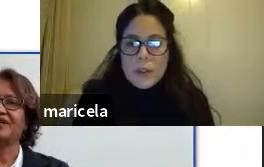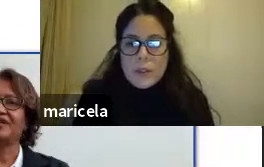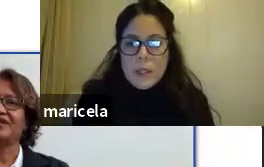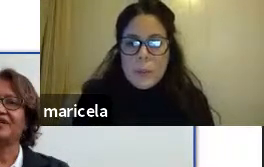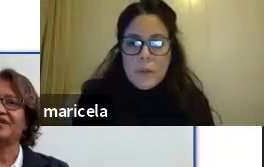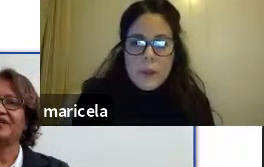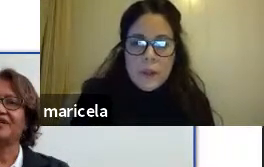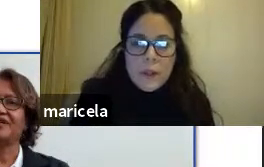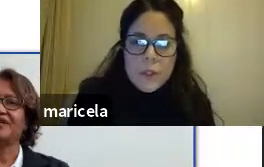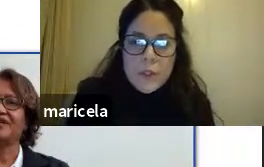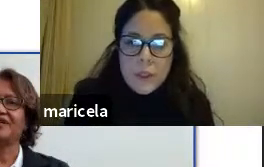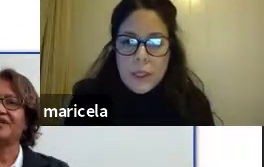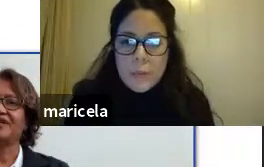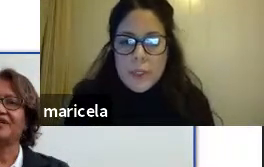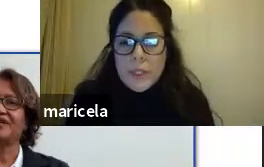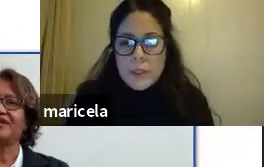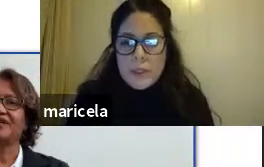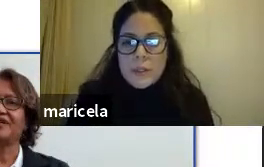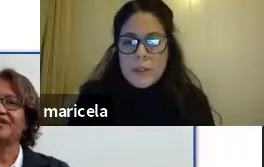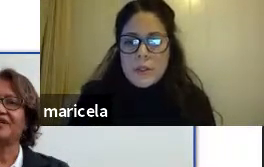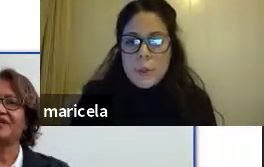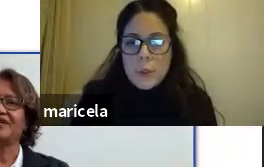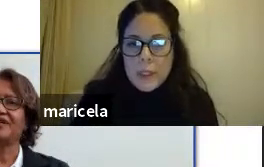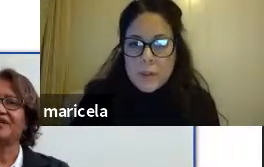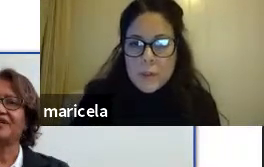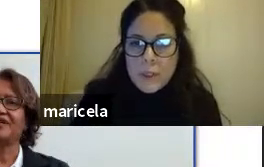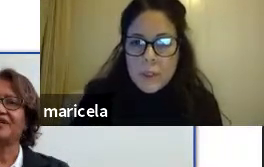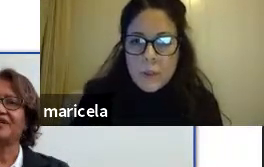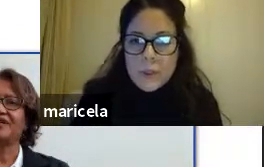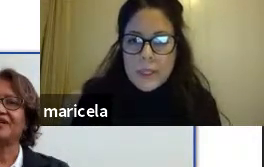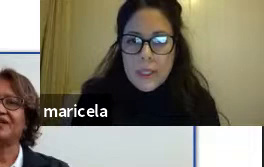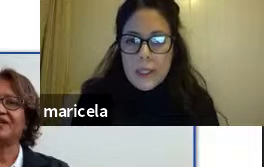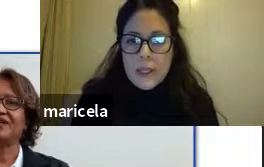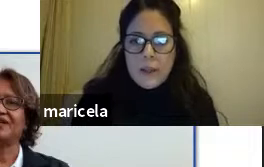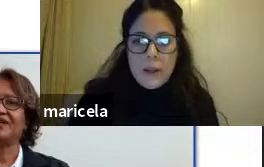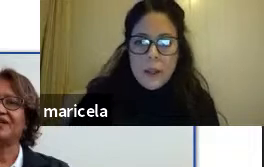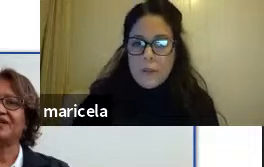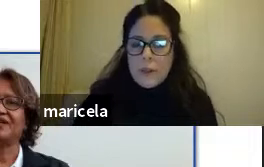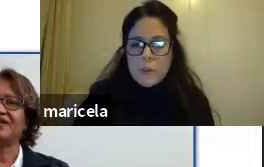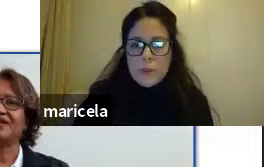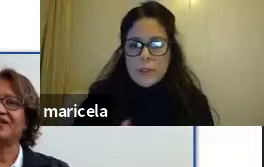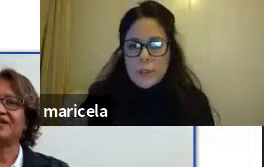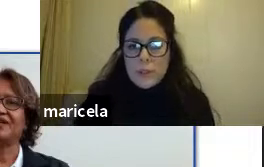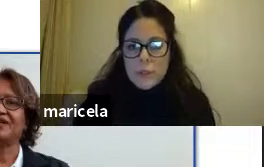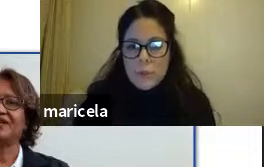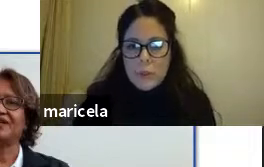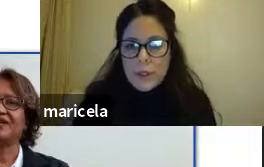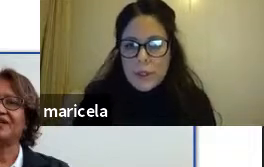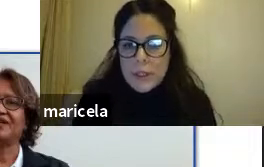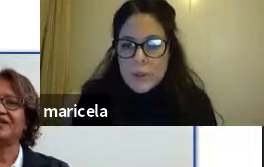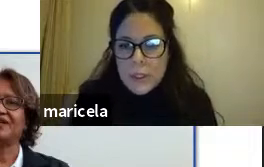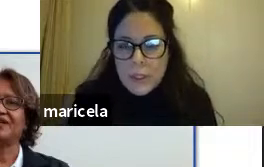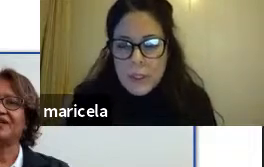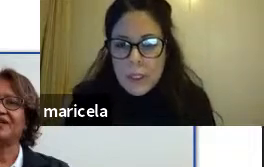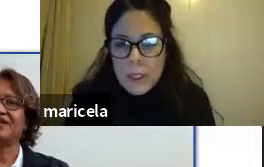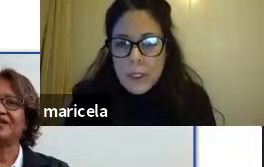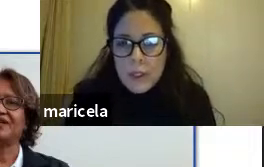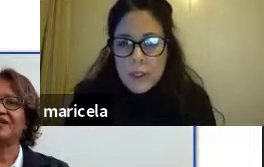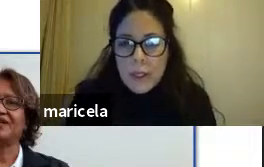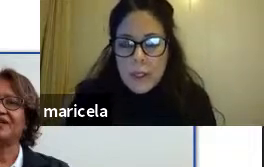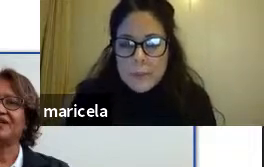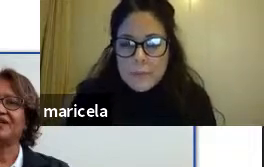So some of our materials in our toolkits you'll see, and all of this will continue to roll out. Yes, we